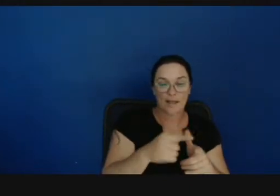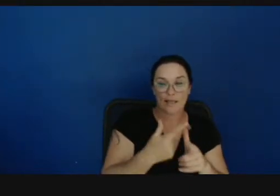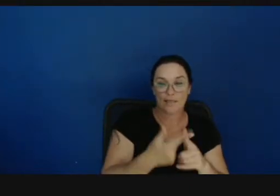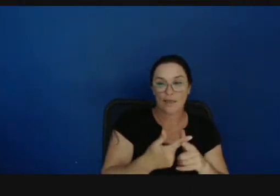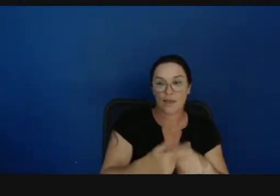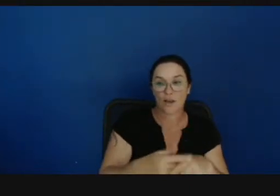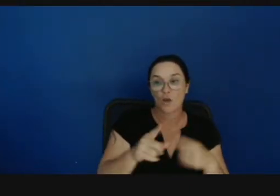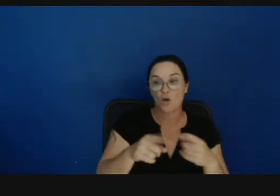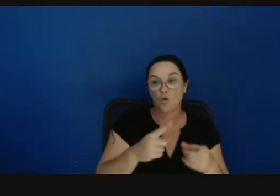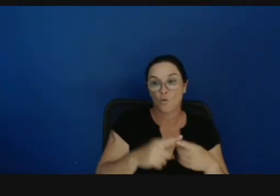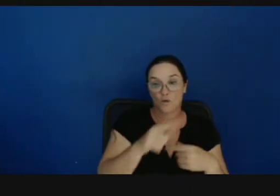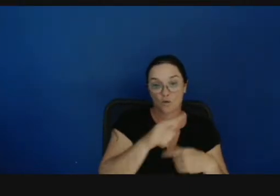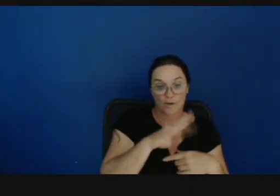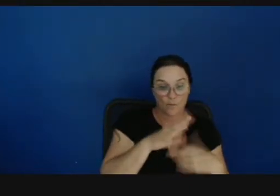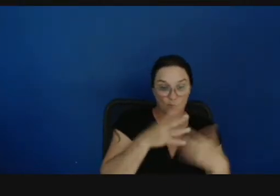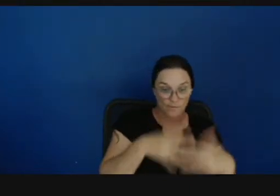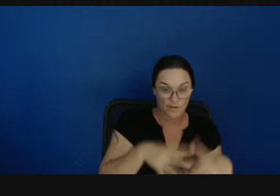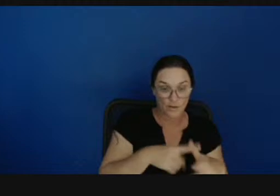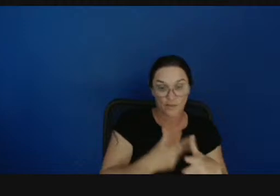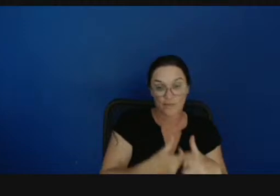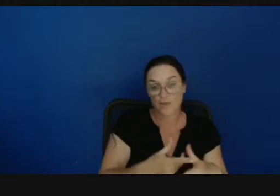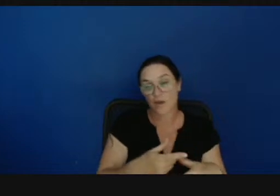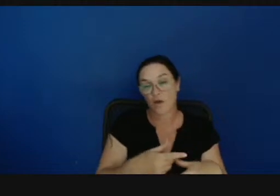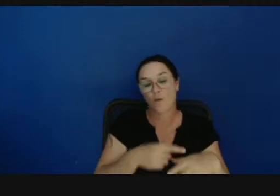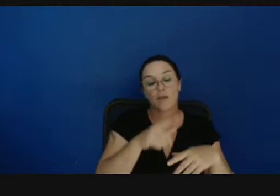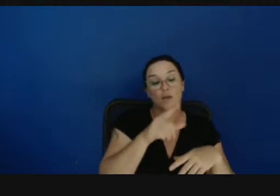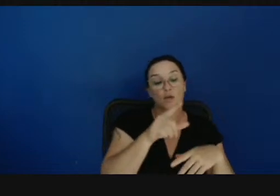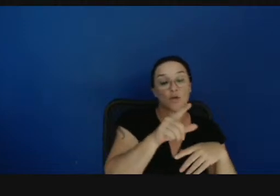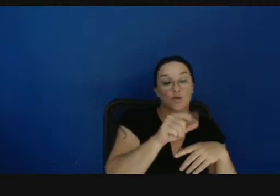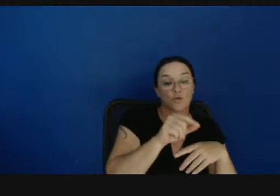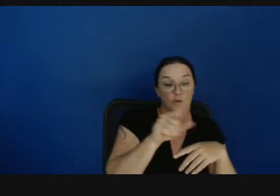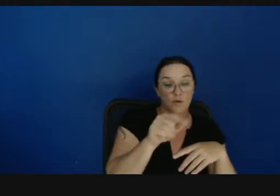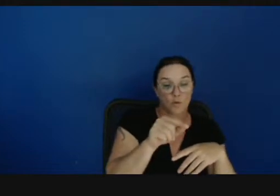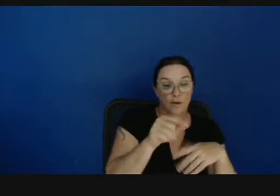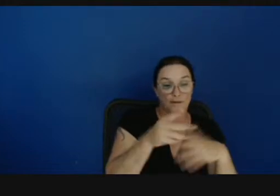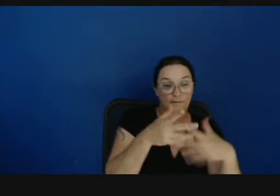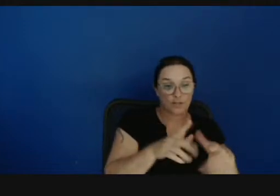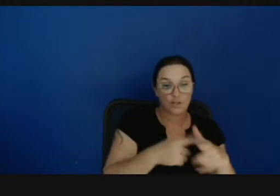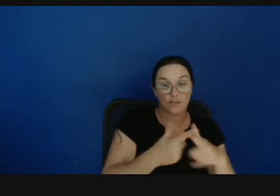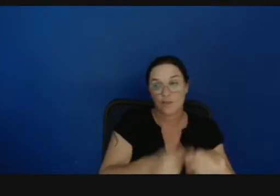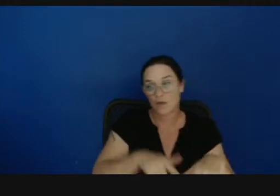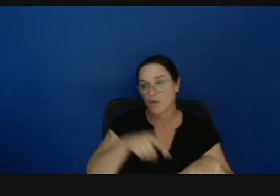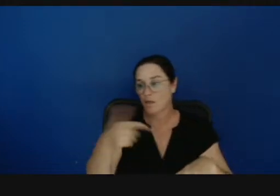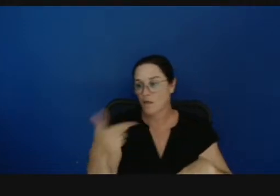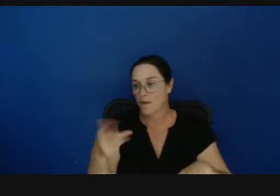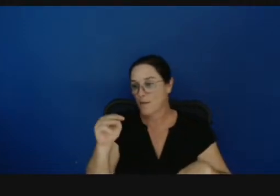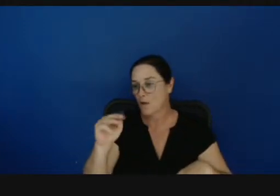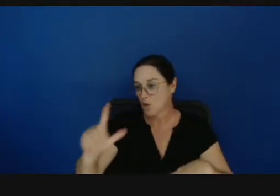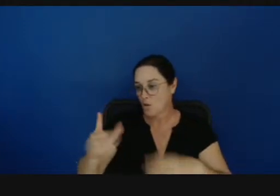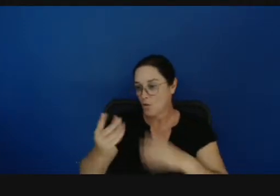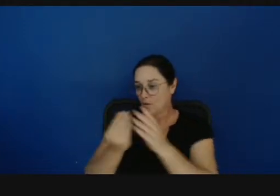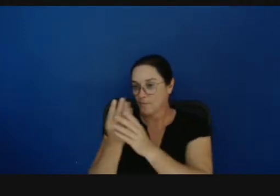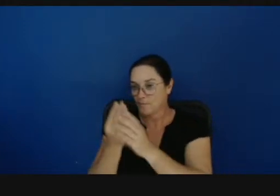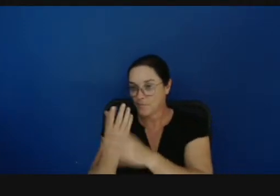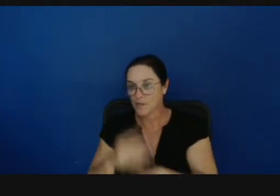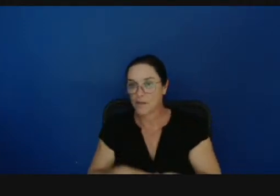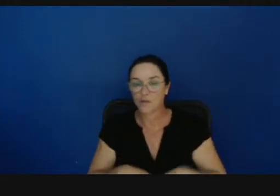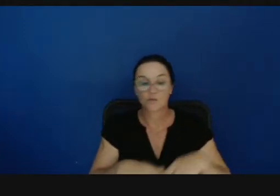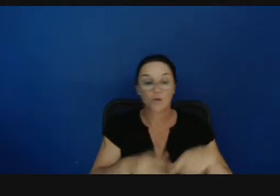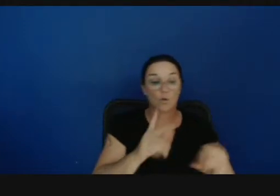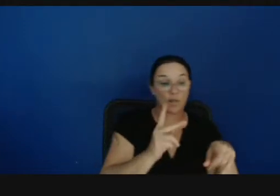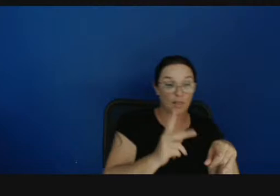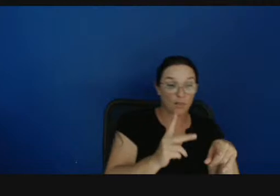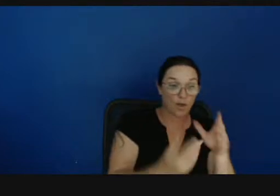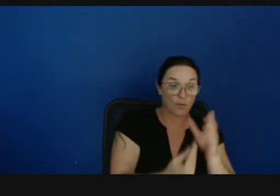was over, that's when Mauna Loa picked it up and began. And actually, even though Kilauea was erupting, when Mauna Loa was began